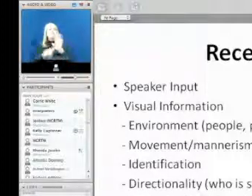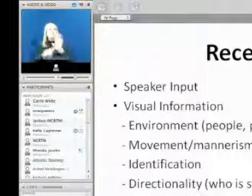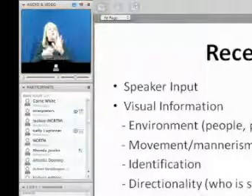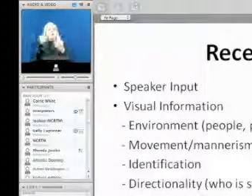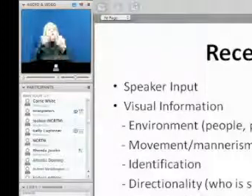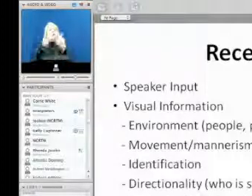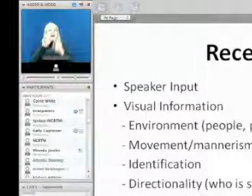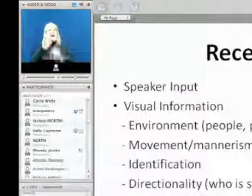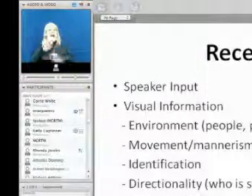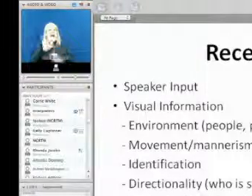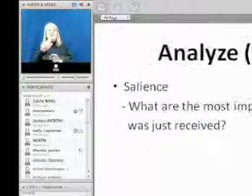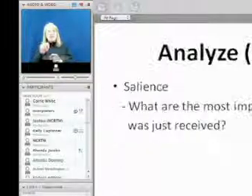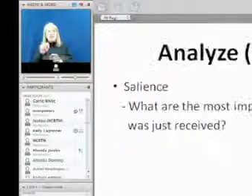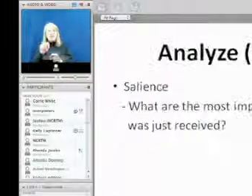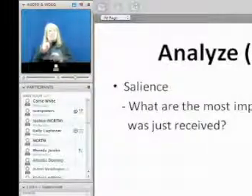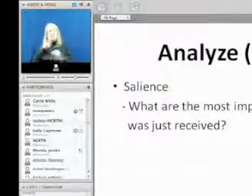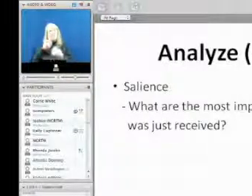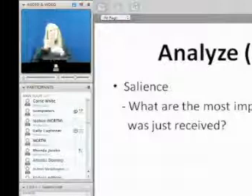subtleties.